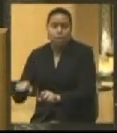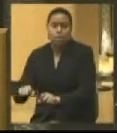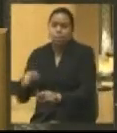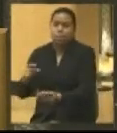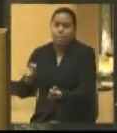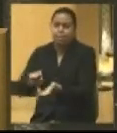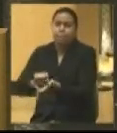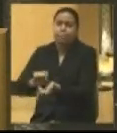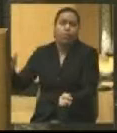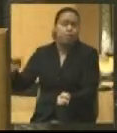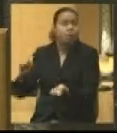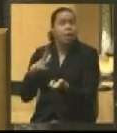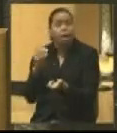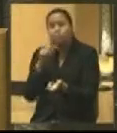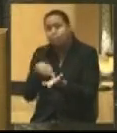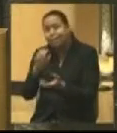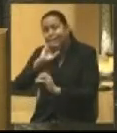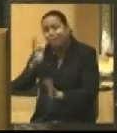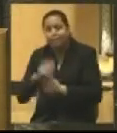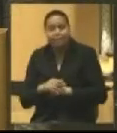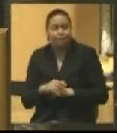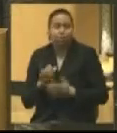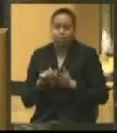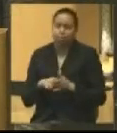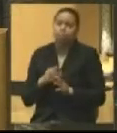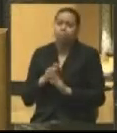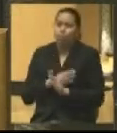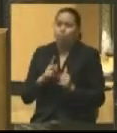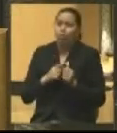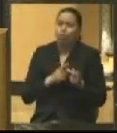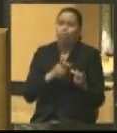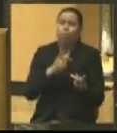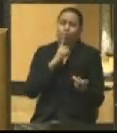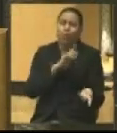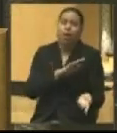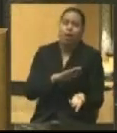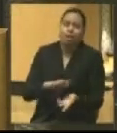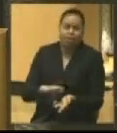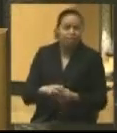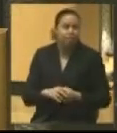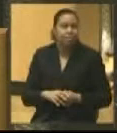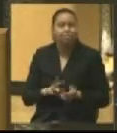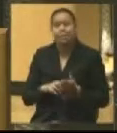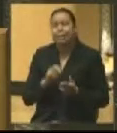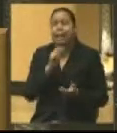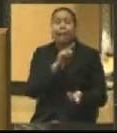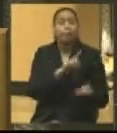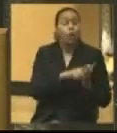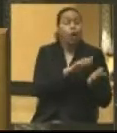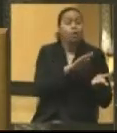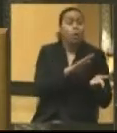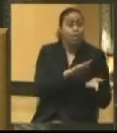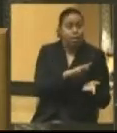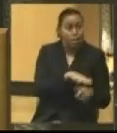that begins before Lincoln's first proposal for gradual compensation. So there is no shift from gradual